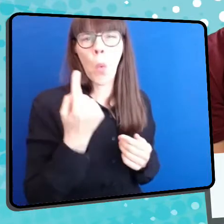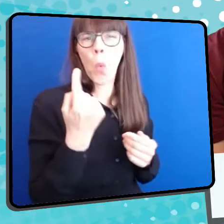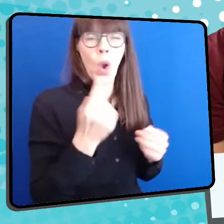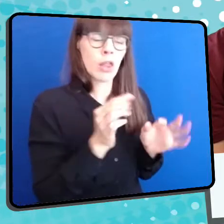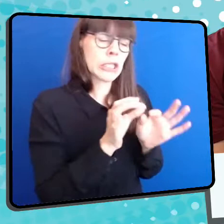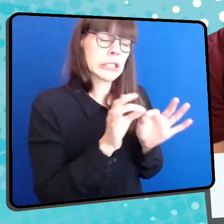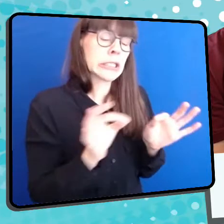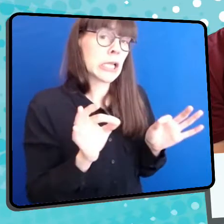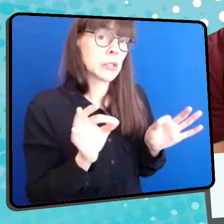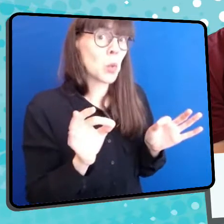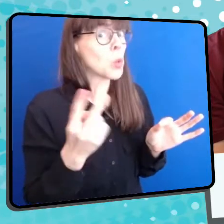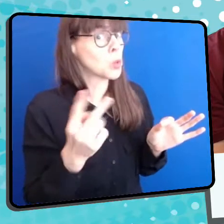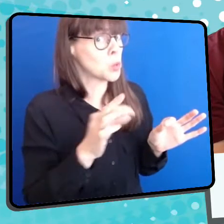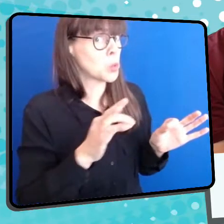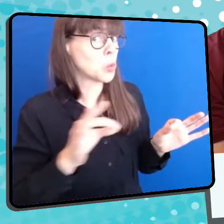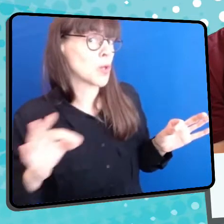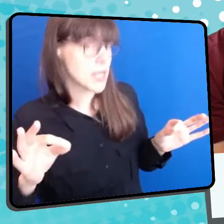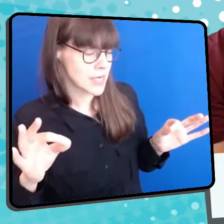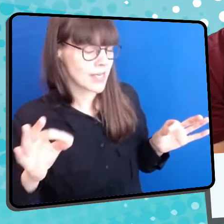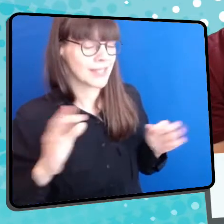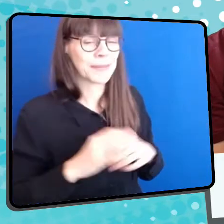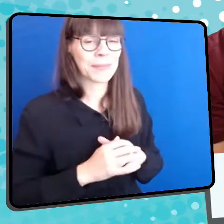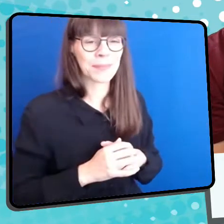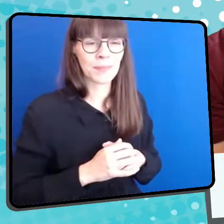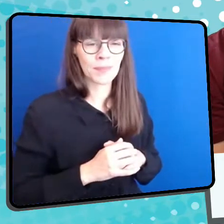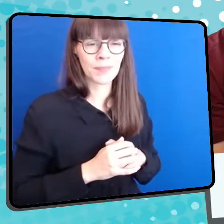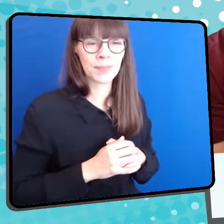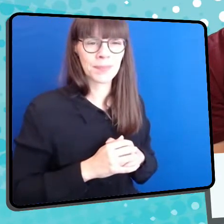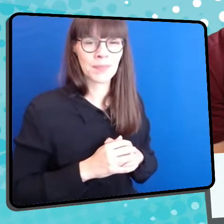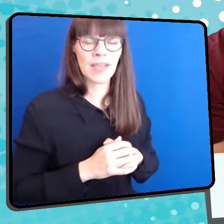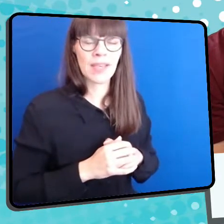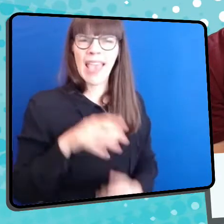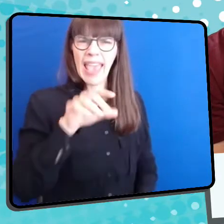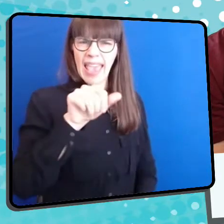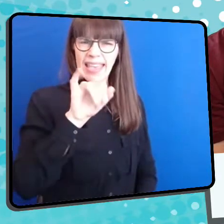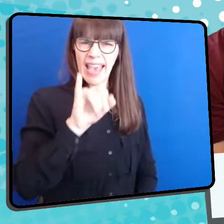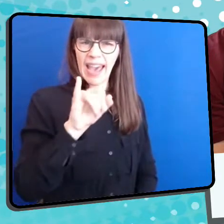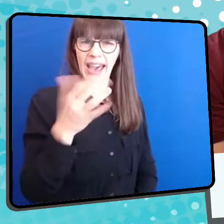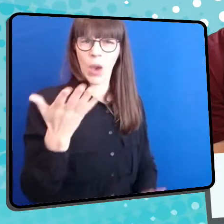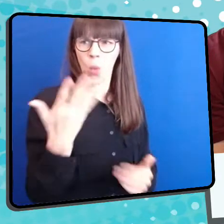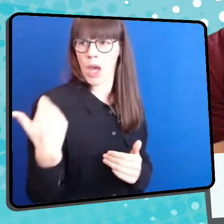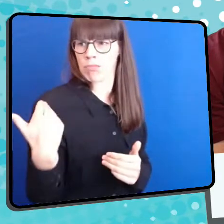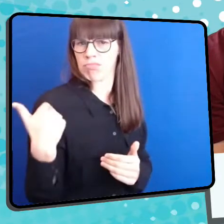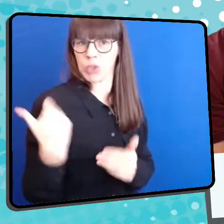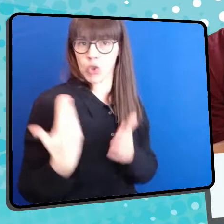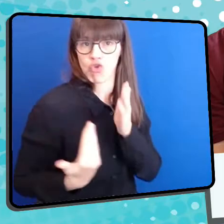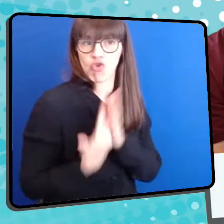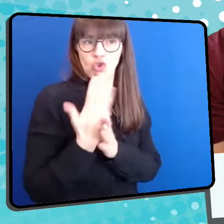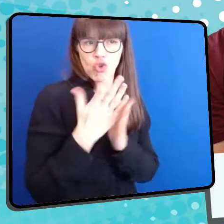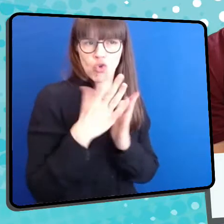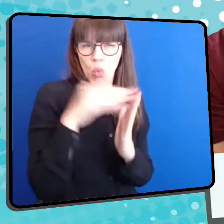two, what was the last thing you learnt in AI? What was the next like sort of new thing?